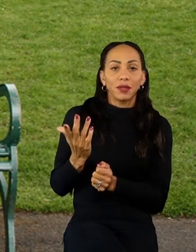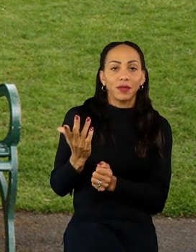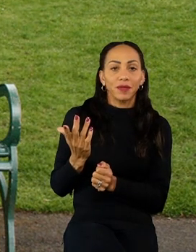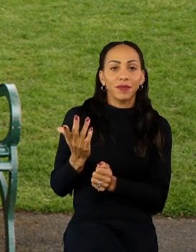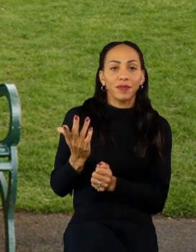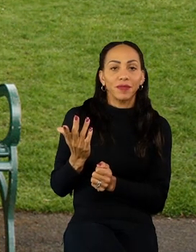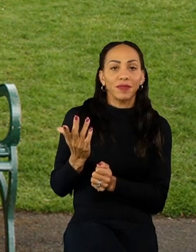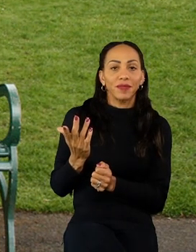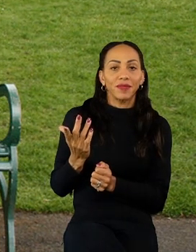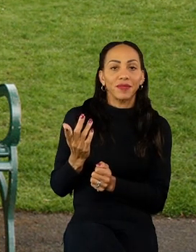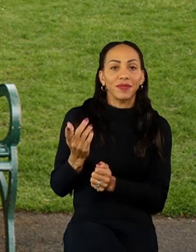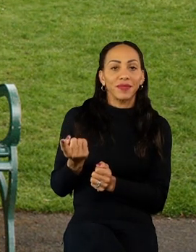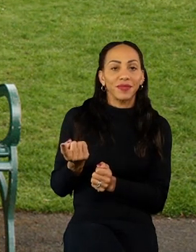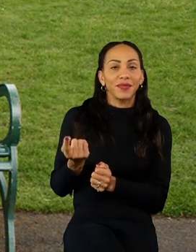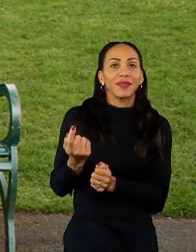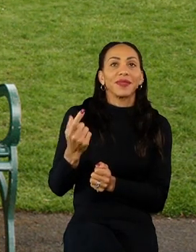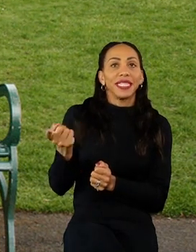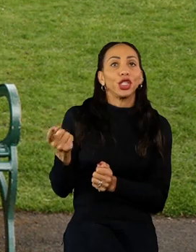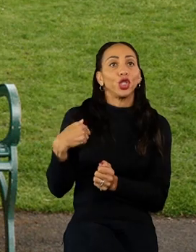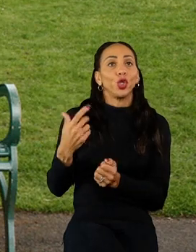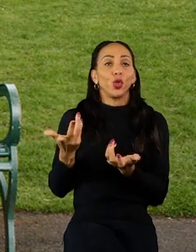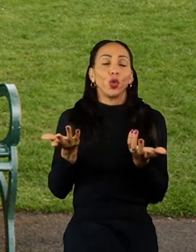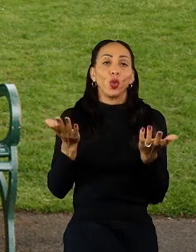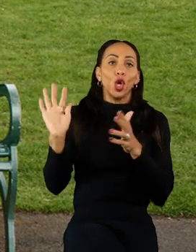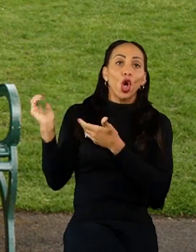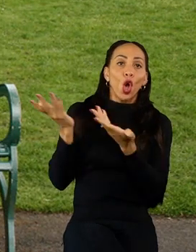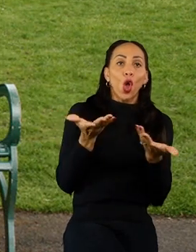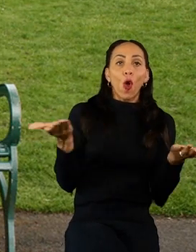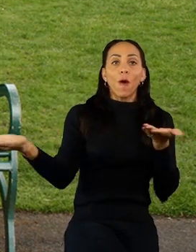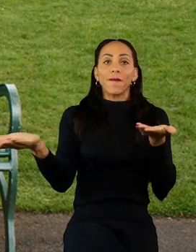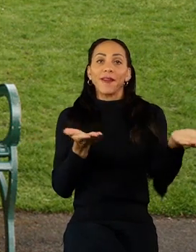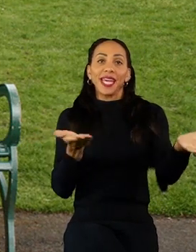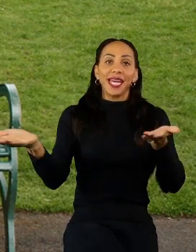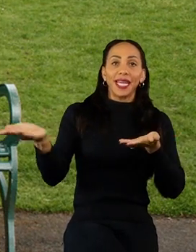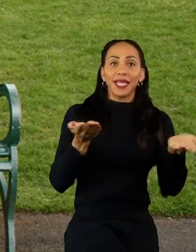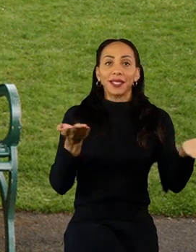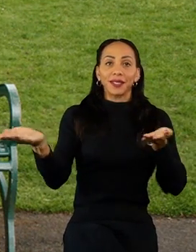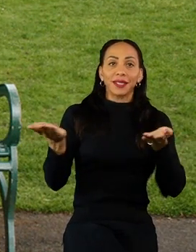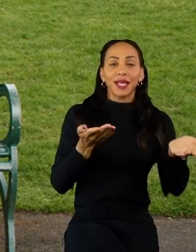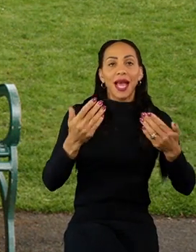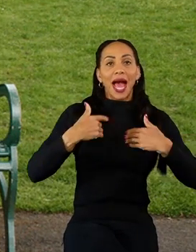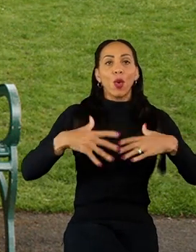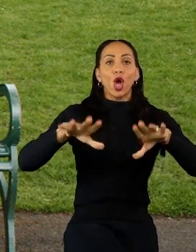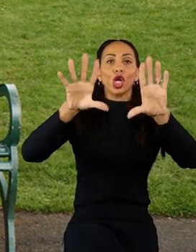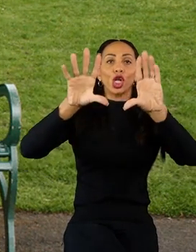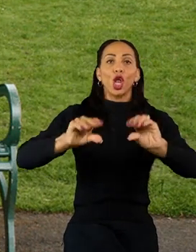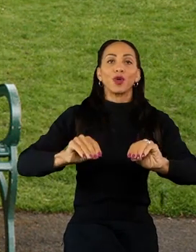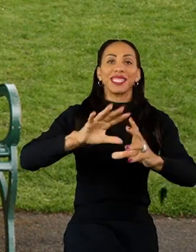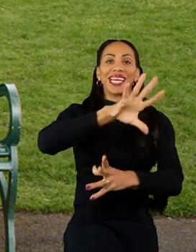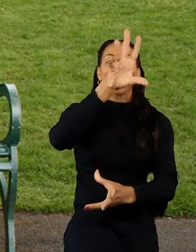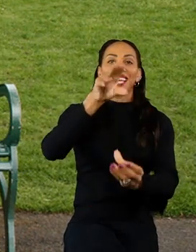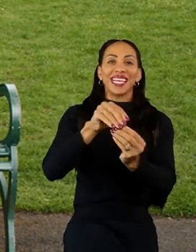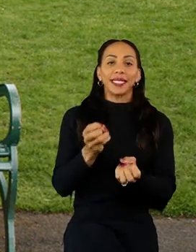Trish, that your role is to convene our kind of closing symposium